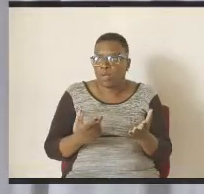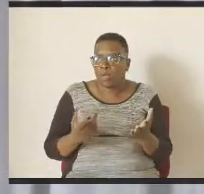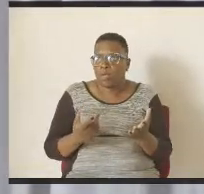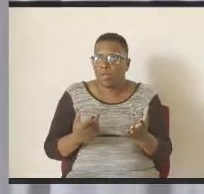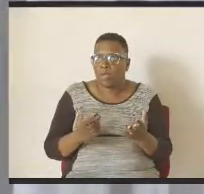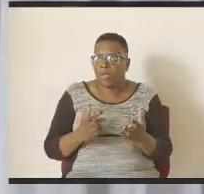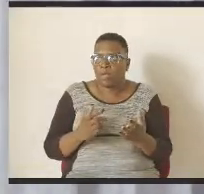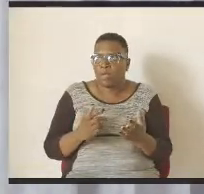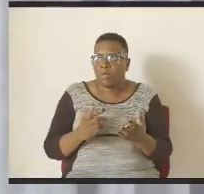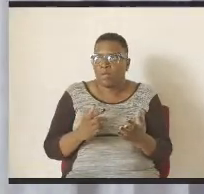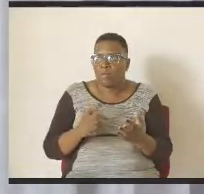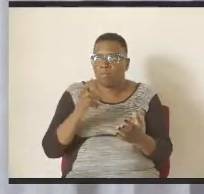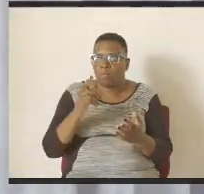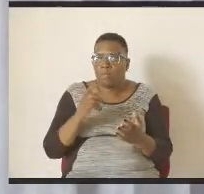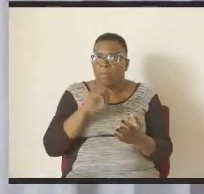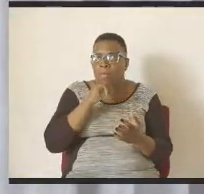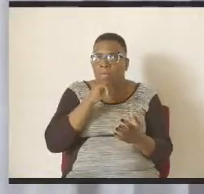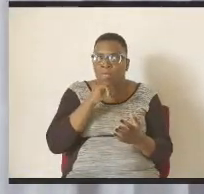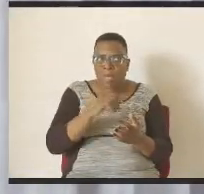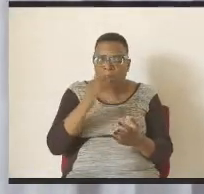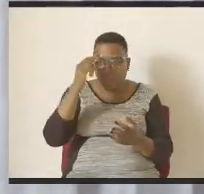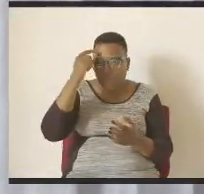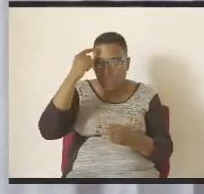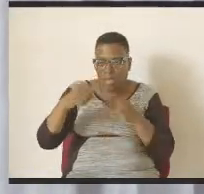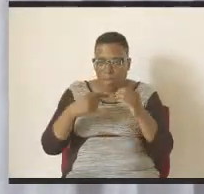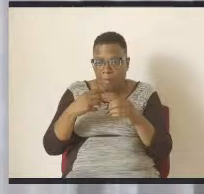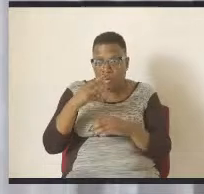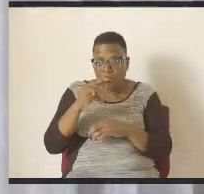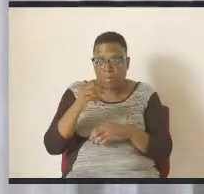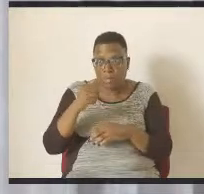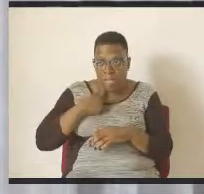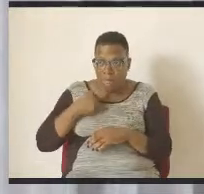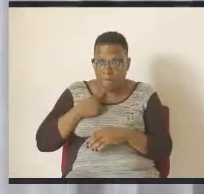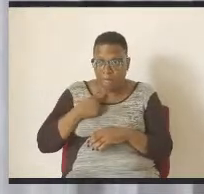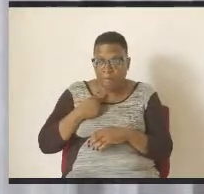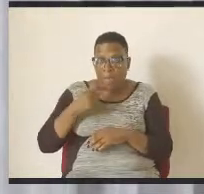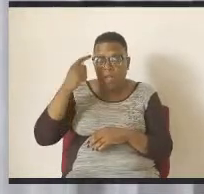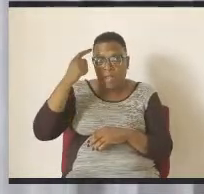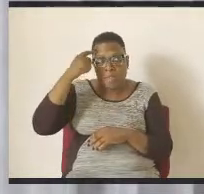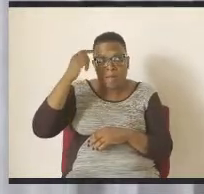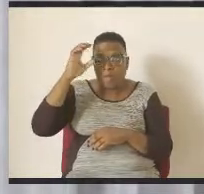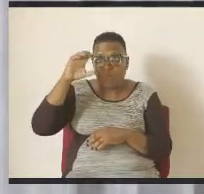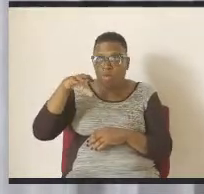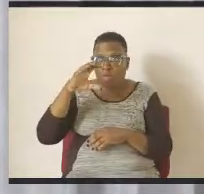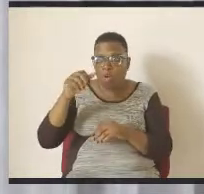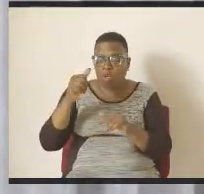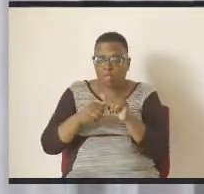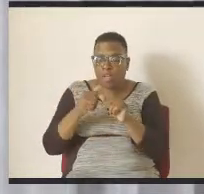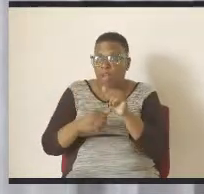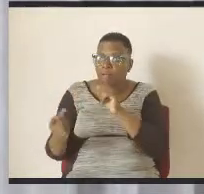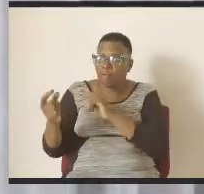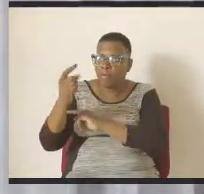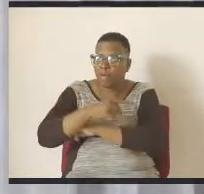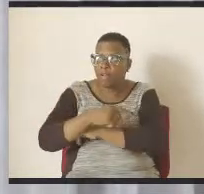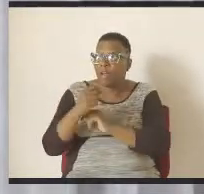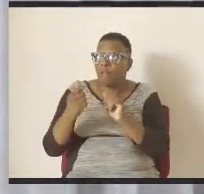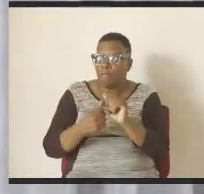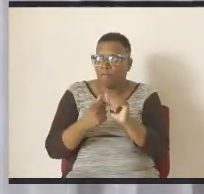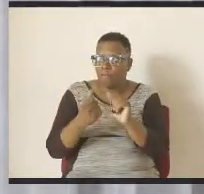Deny himself. Take up his cross. How often? Daily. And follow